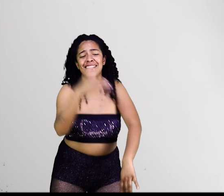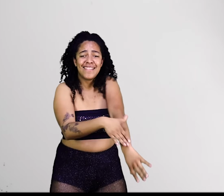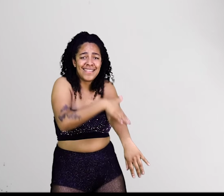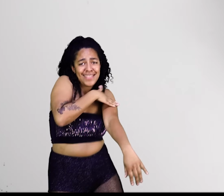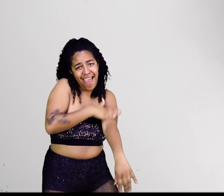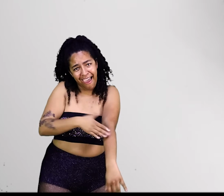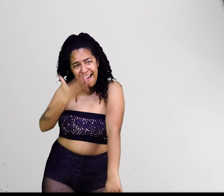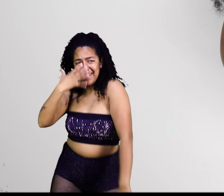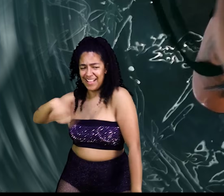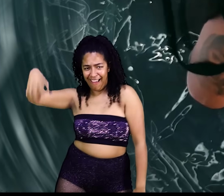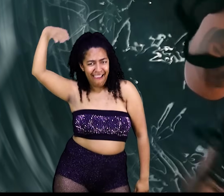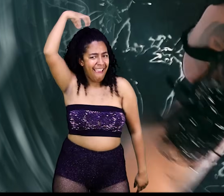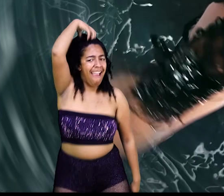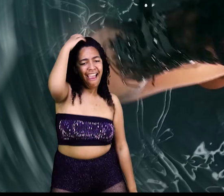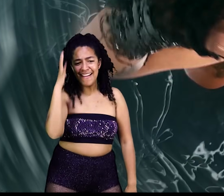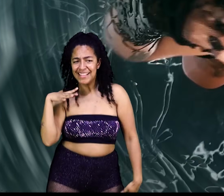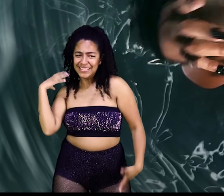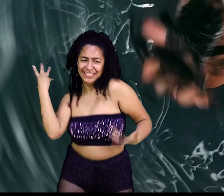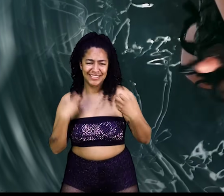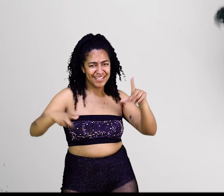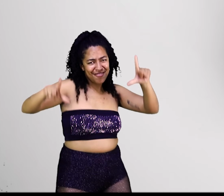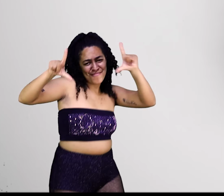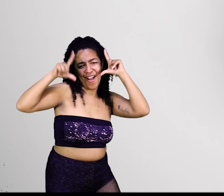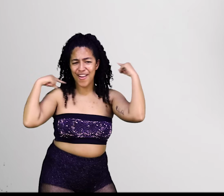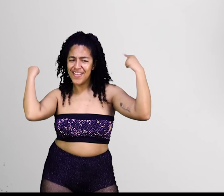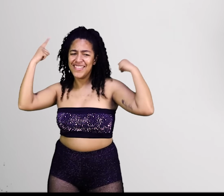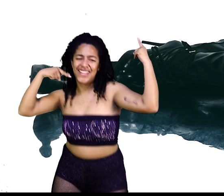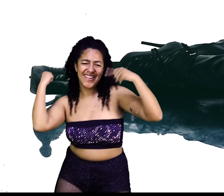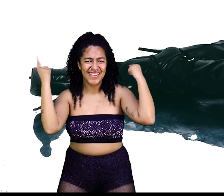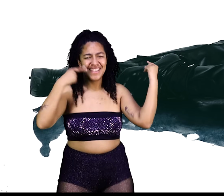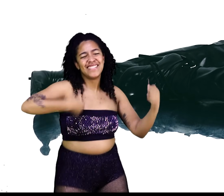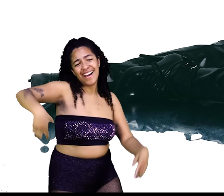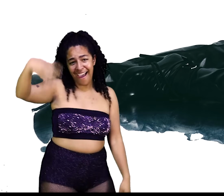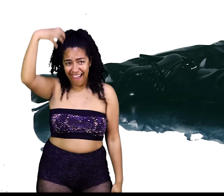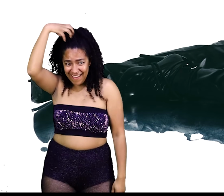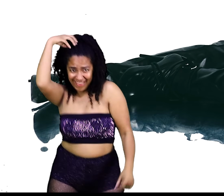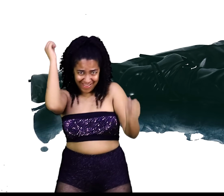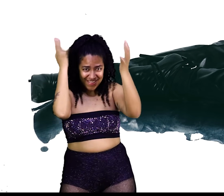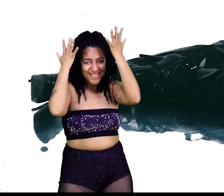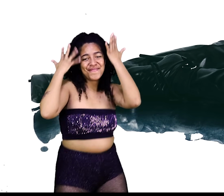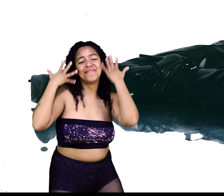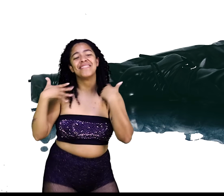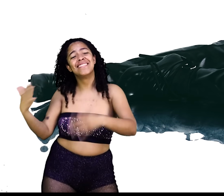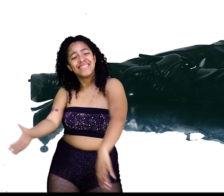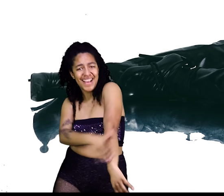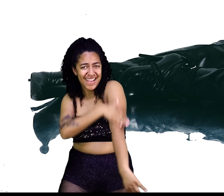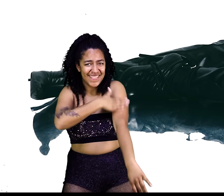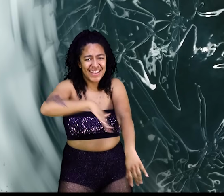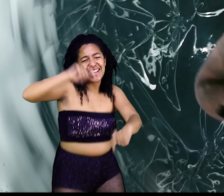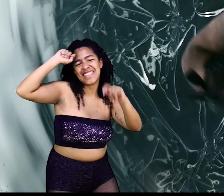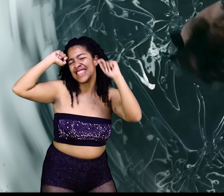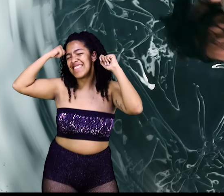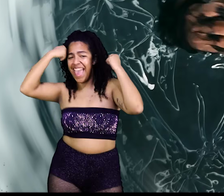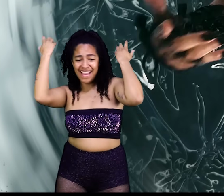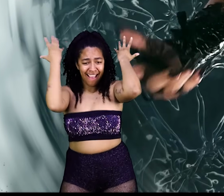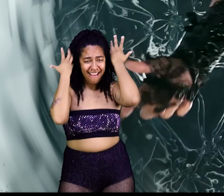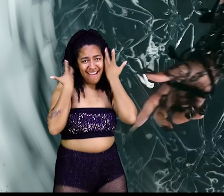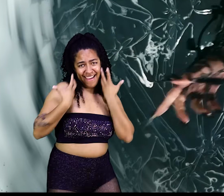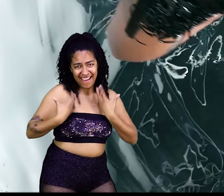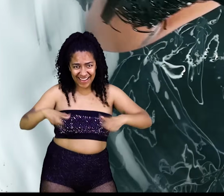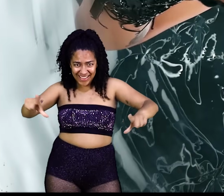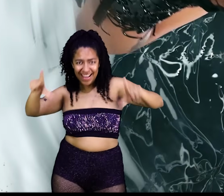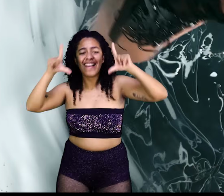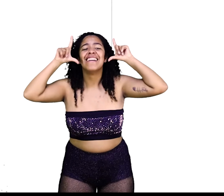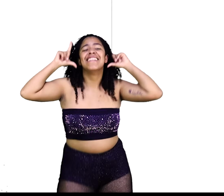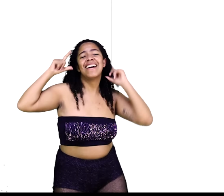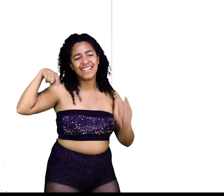Blessed black in my skin, I'm a queer, I'm a realness, freaky like me. I'm a queen, I'm a blessed black in my skin. I'm a queer, I'm a